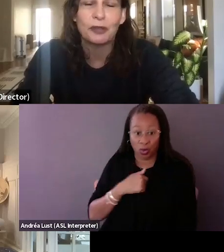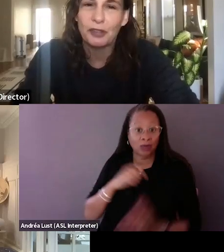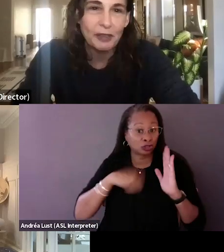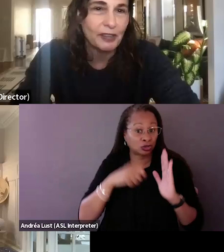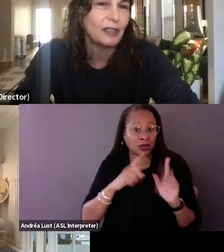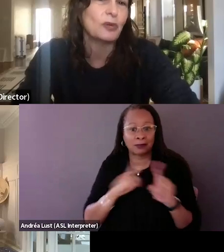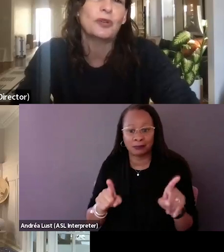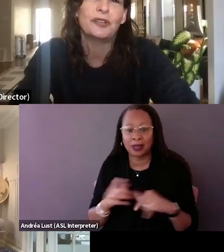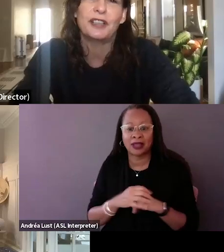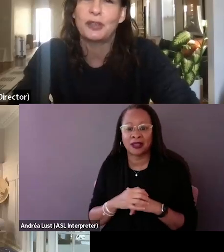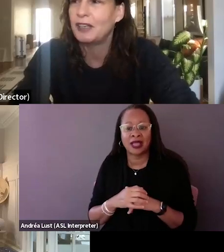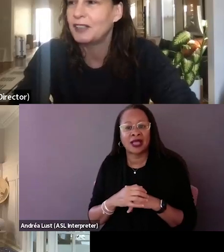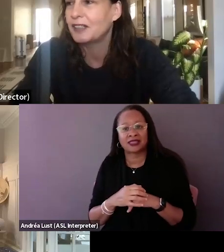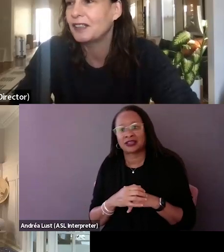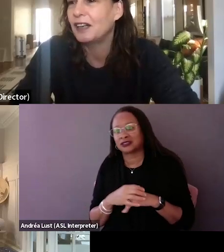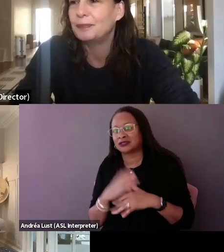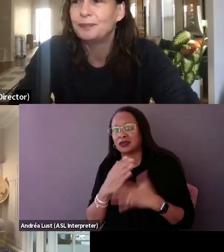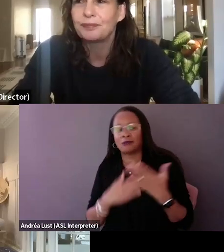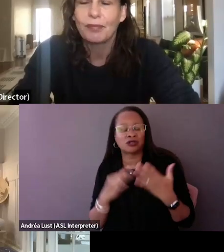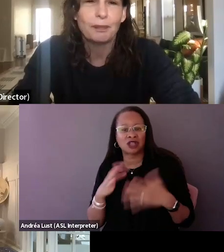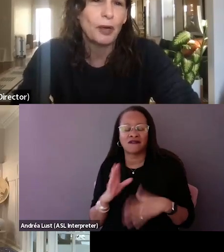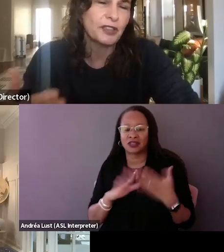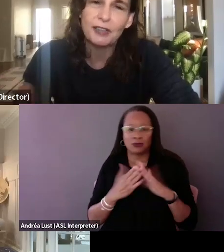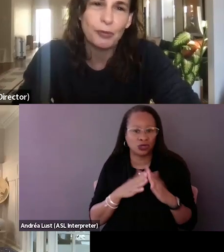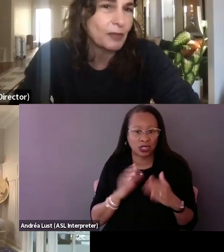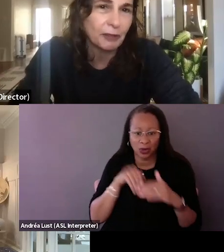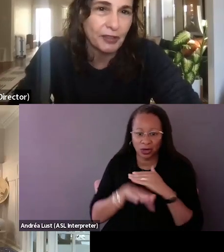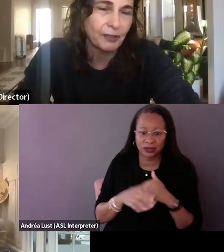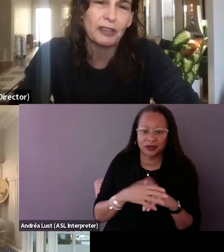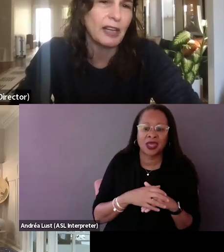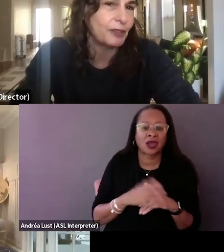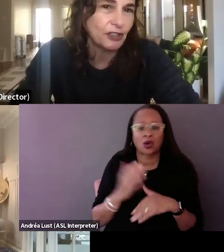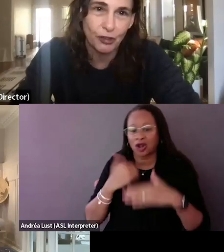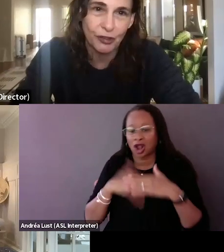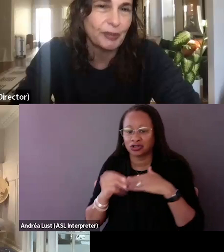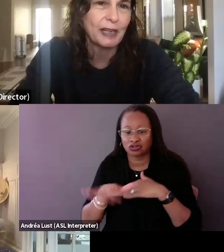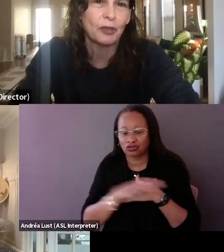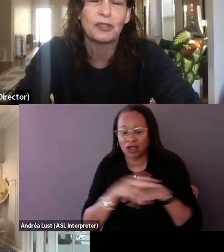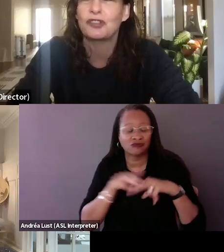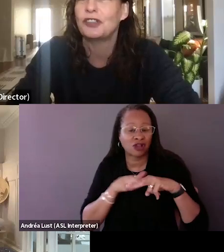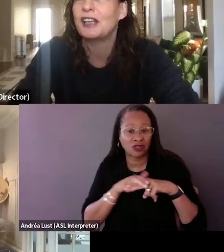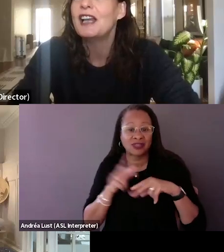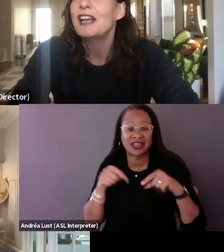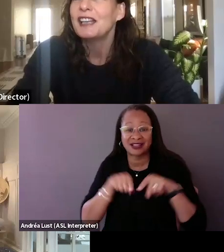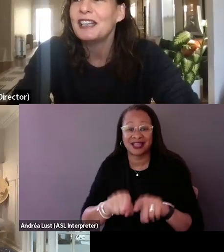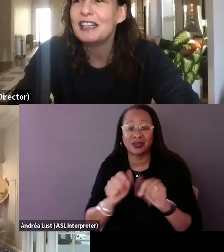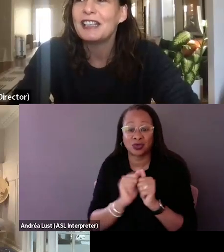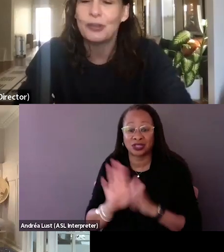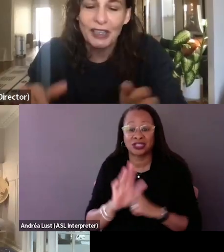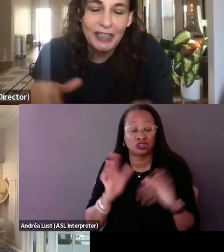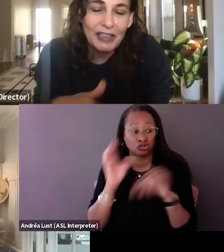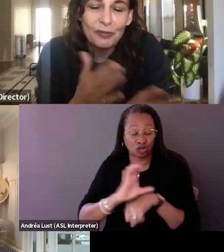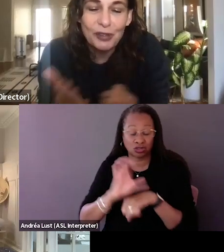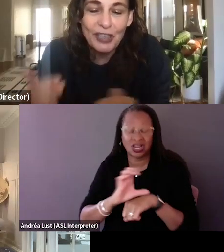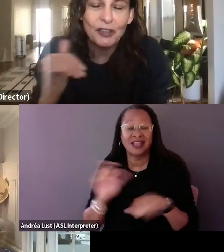of the broker community or, you know, his parts of the Underground Railroad that are aligned with his church when they were also shooting. He,